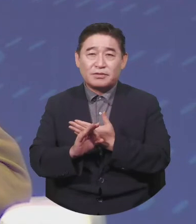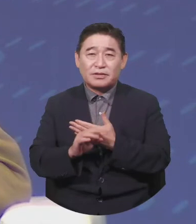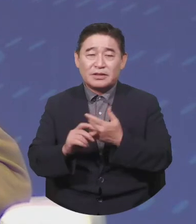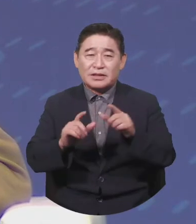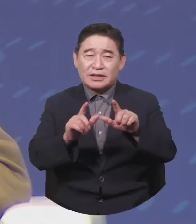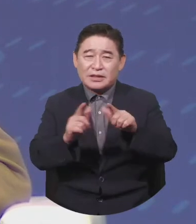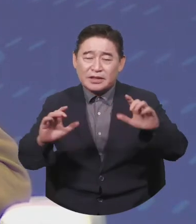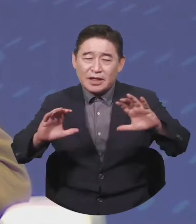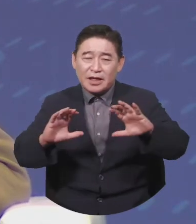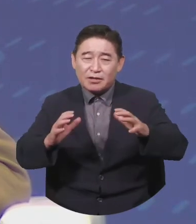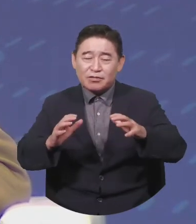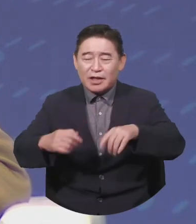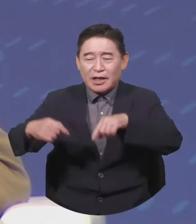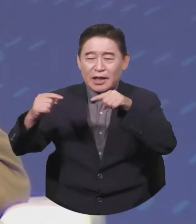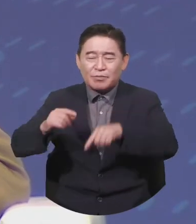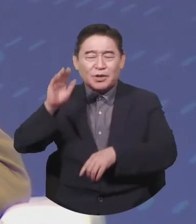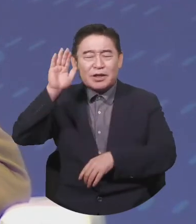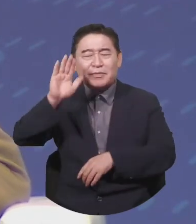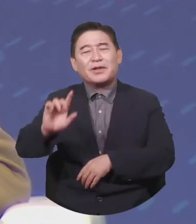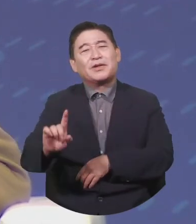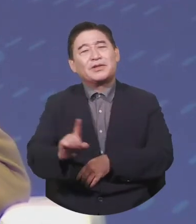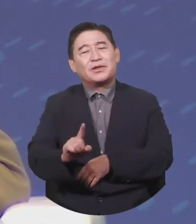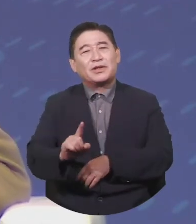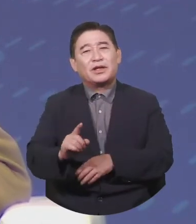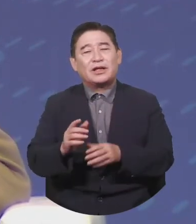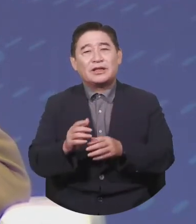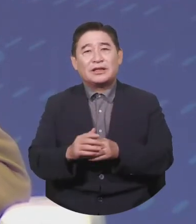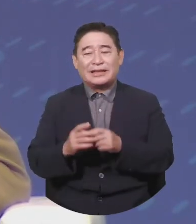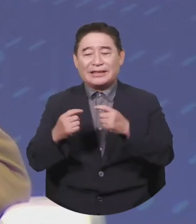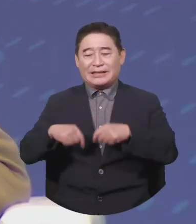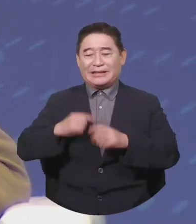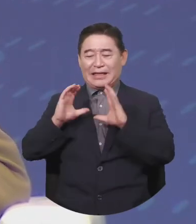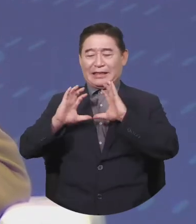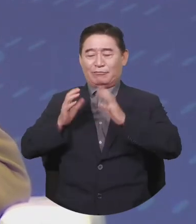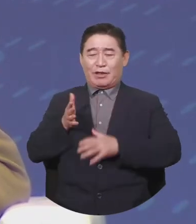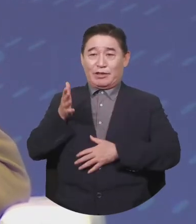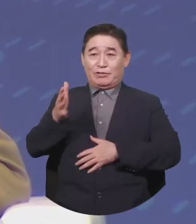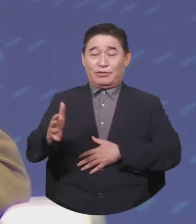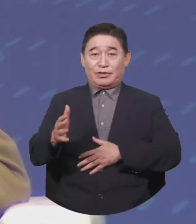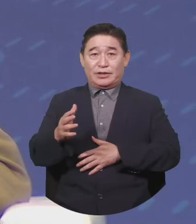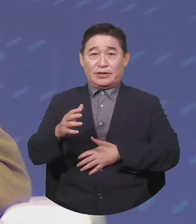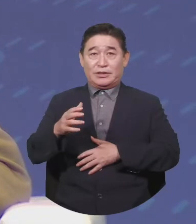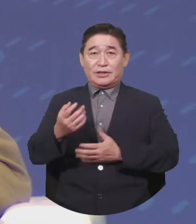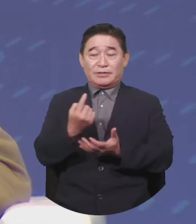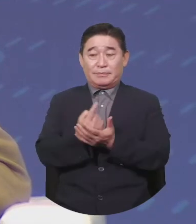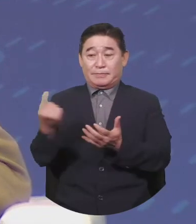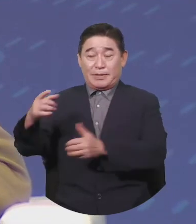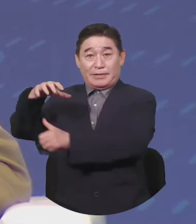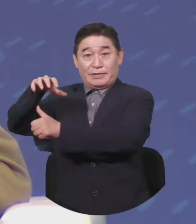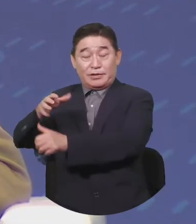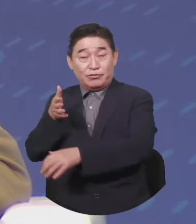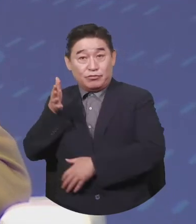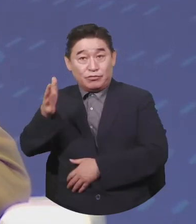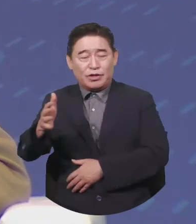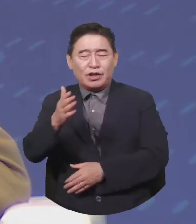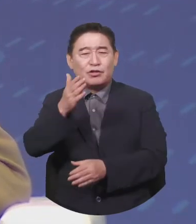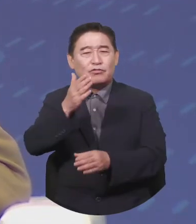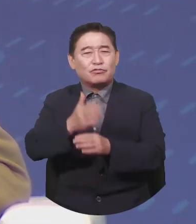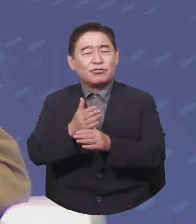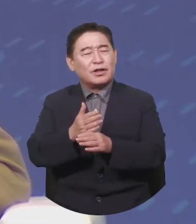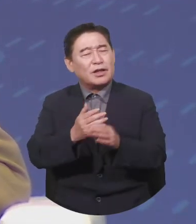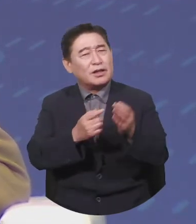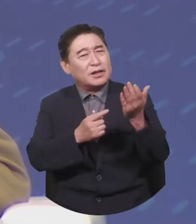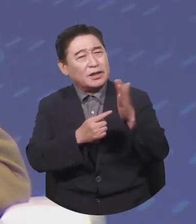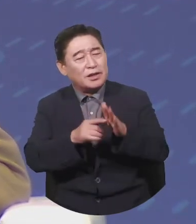Because the nationalism and isolation-based approach by the leading countries. So what is